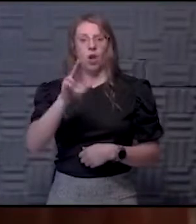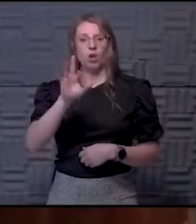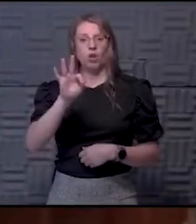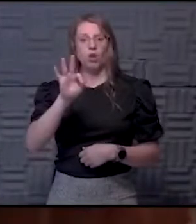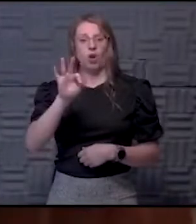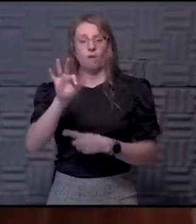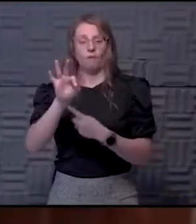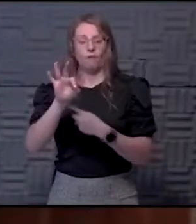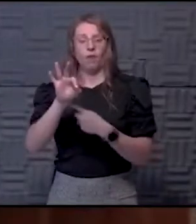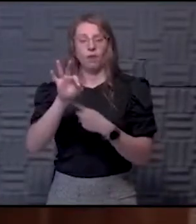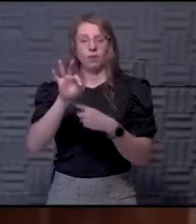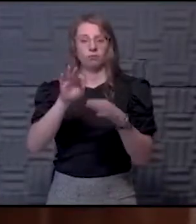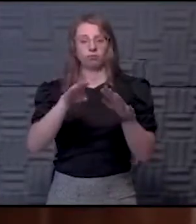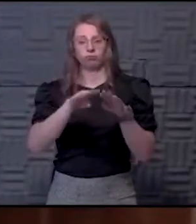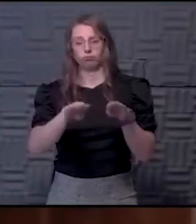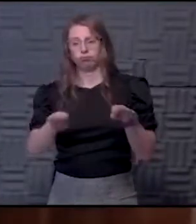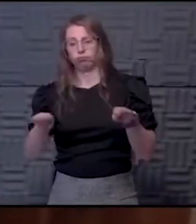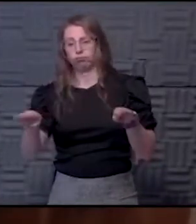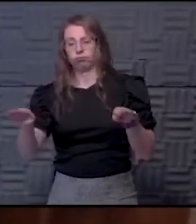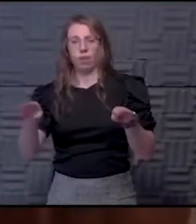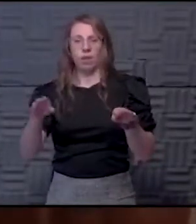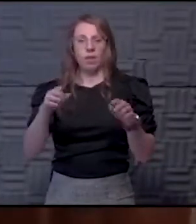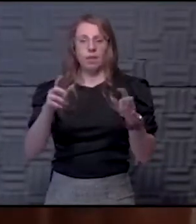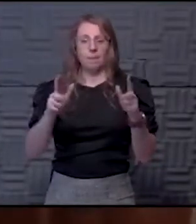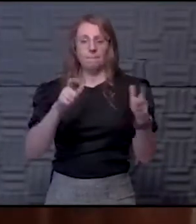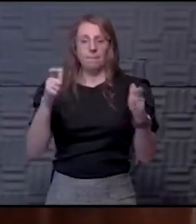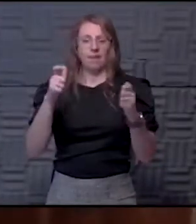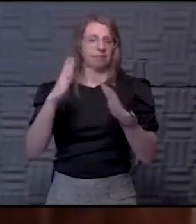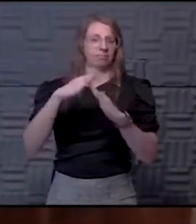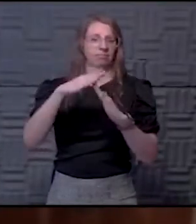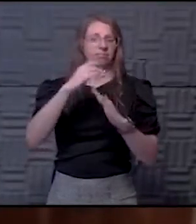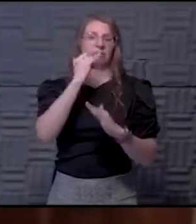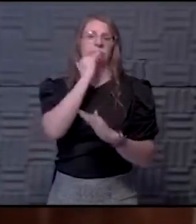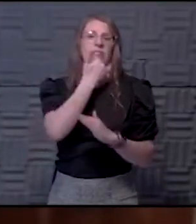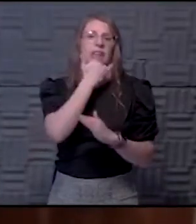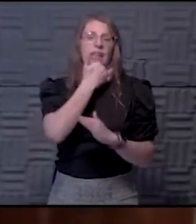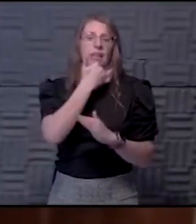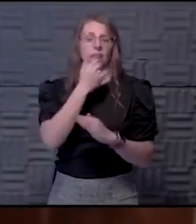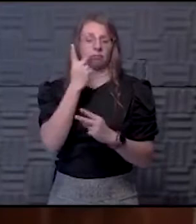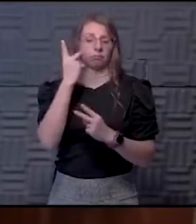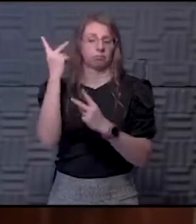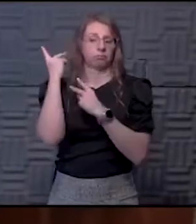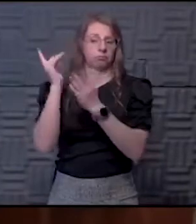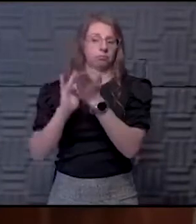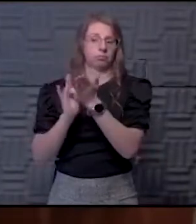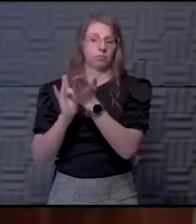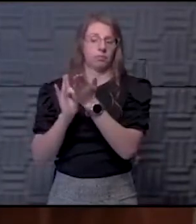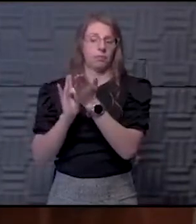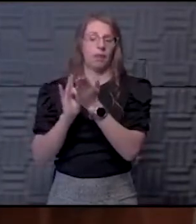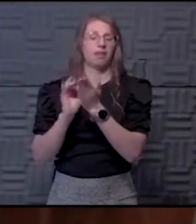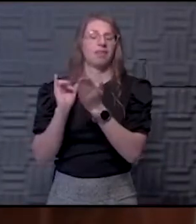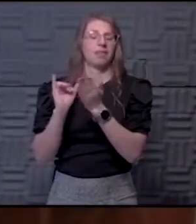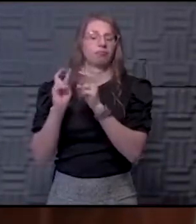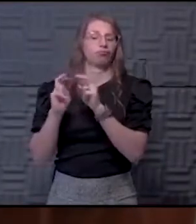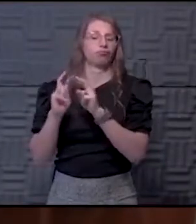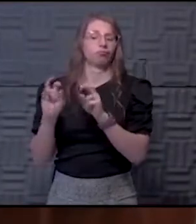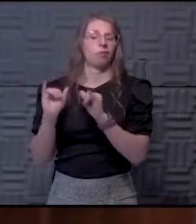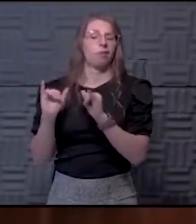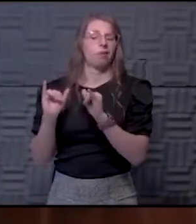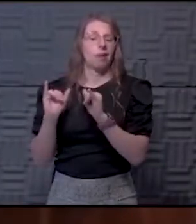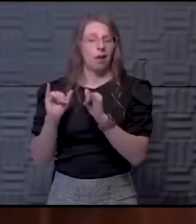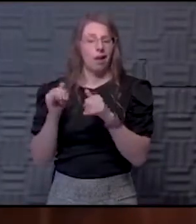hand, medicine, the great mistake I think we will look back on medicine and say is that we